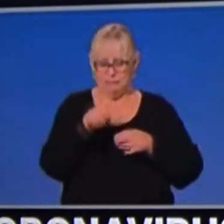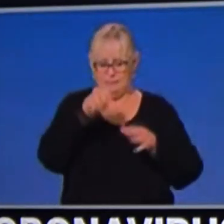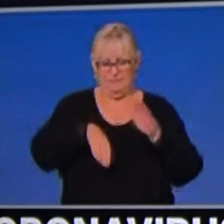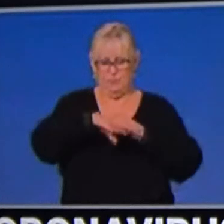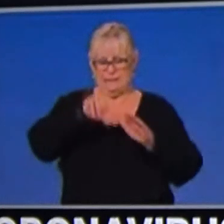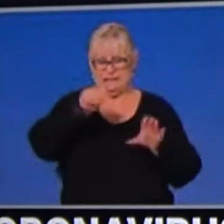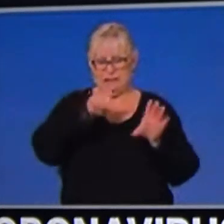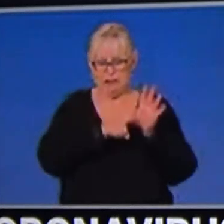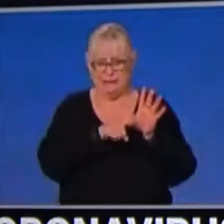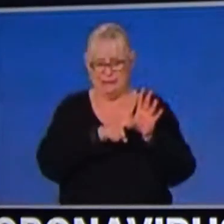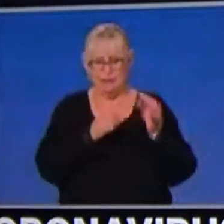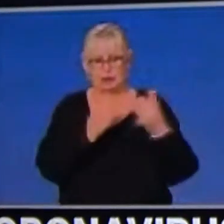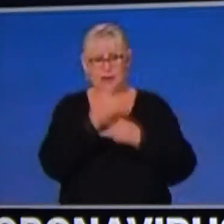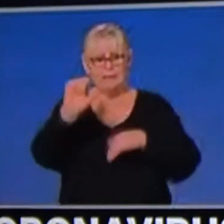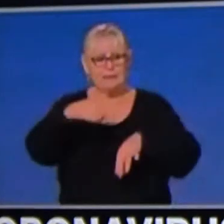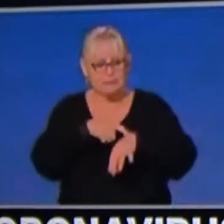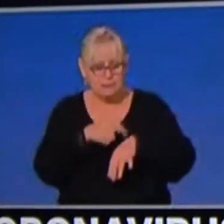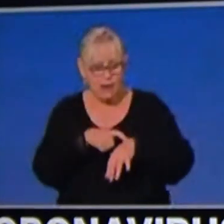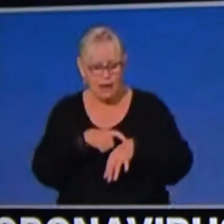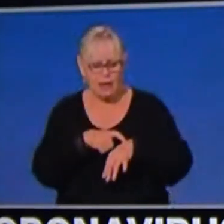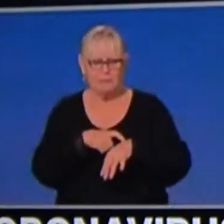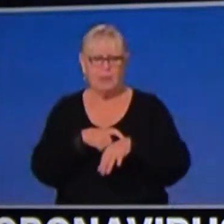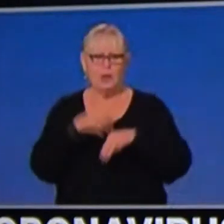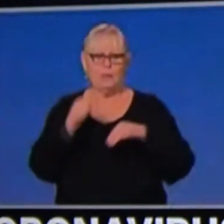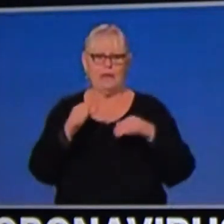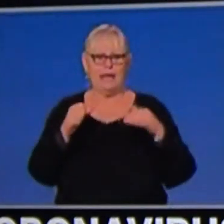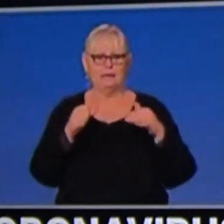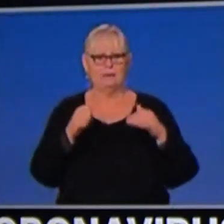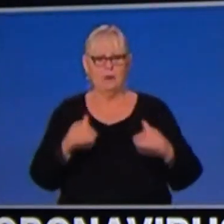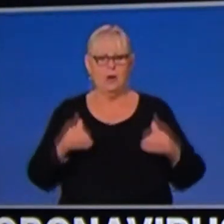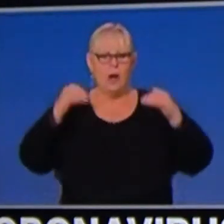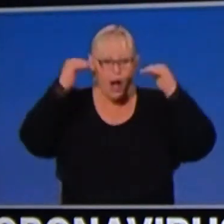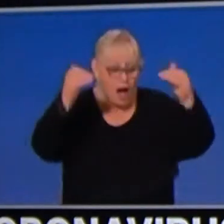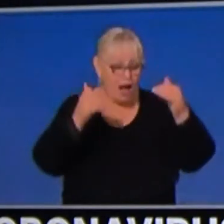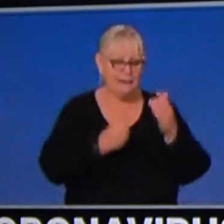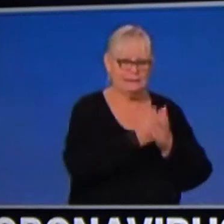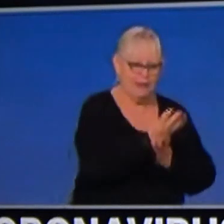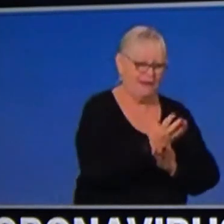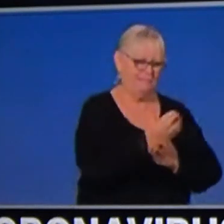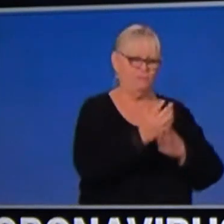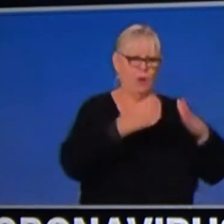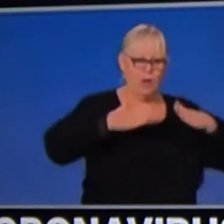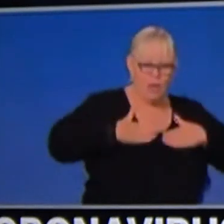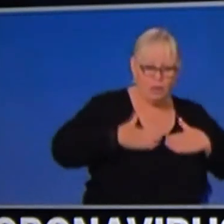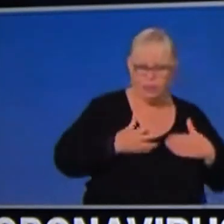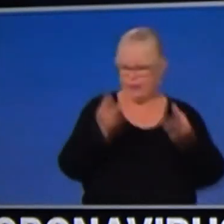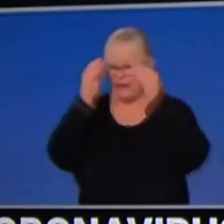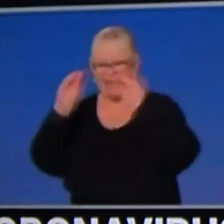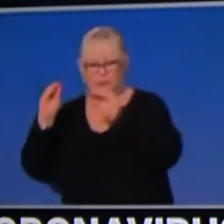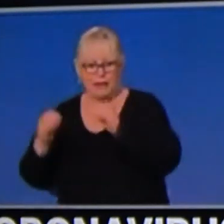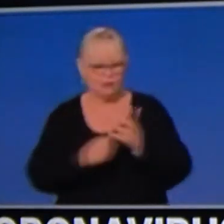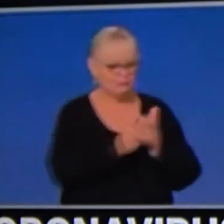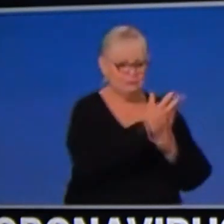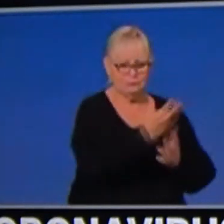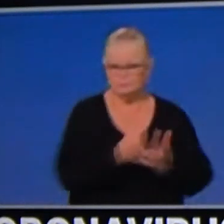time, this was a time when we went to record levels of health and education spending. This was a time when we went to engage in the